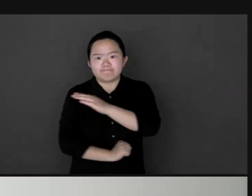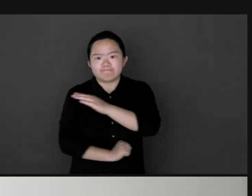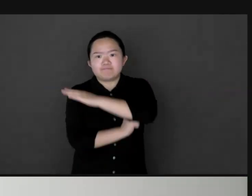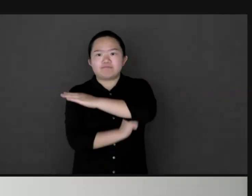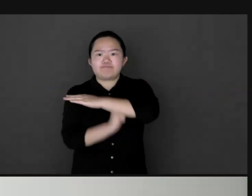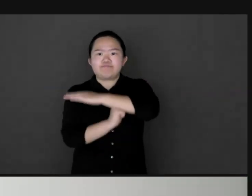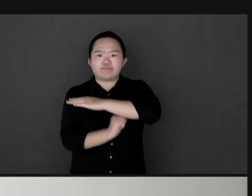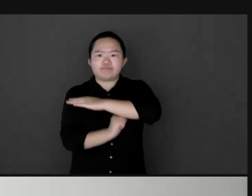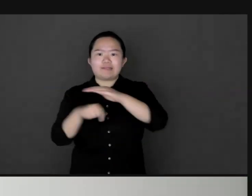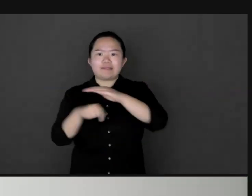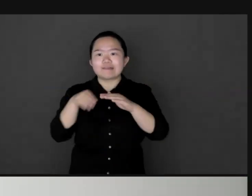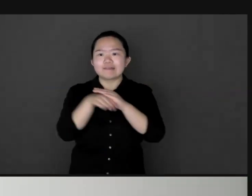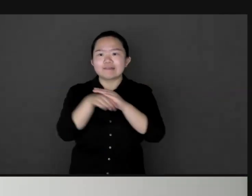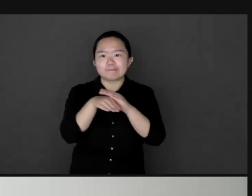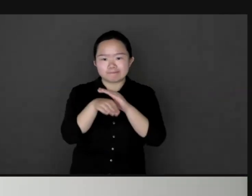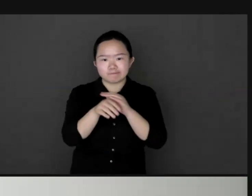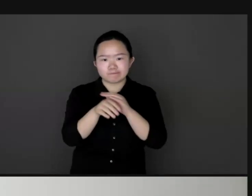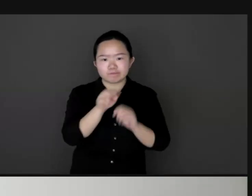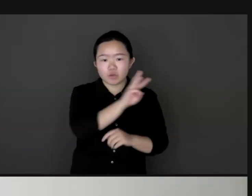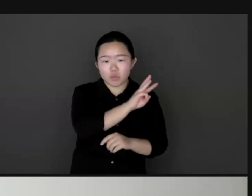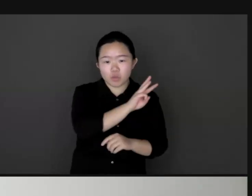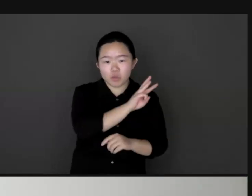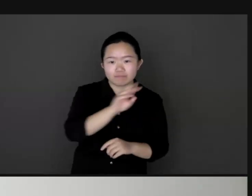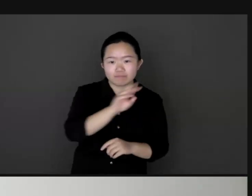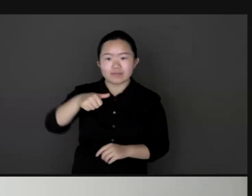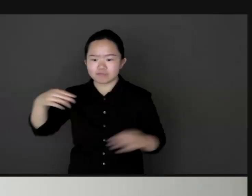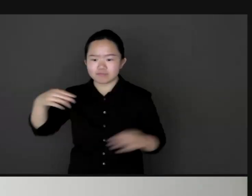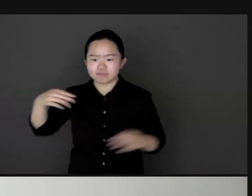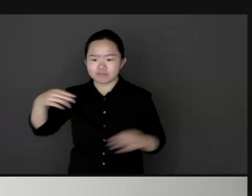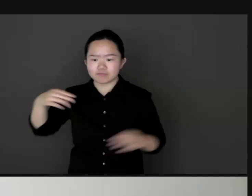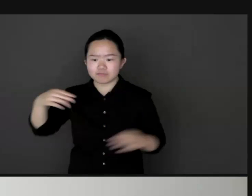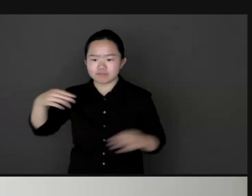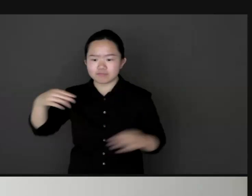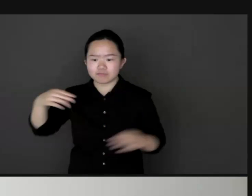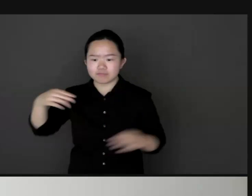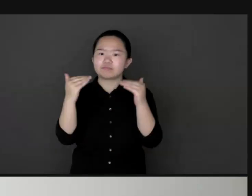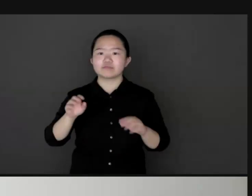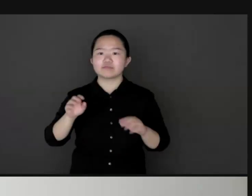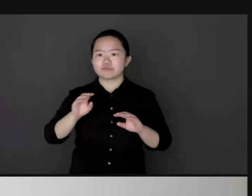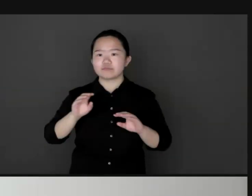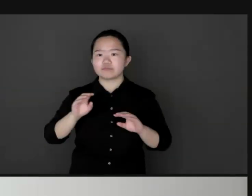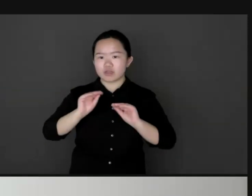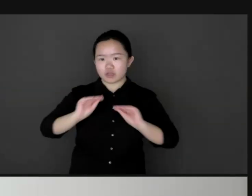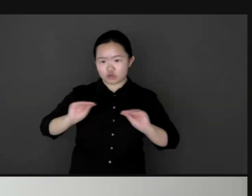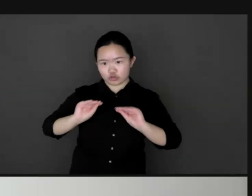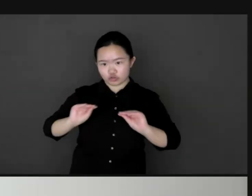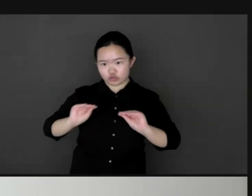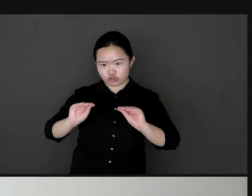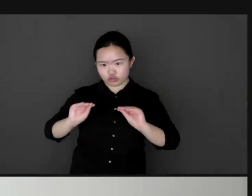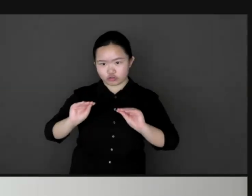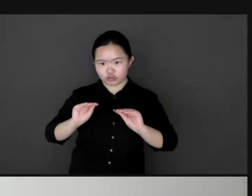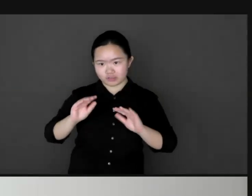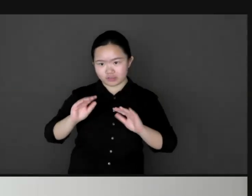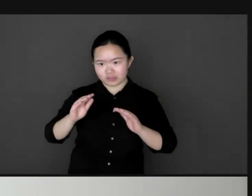education and actually having the awareness of what accessibility is and what to do about it, because